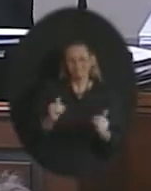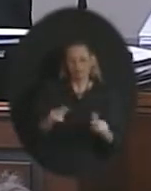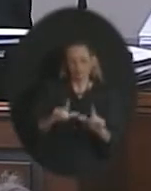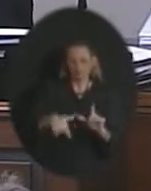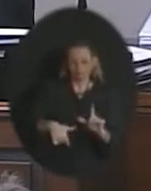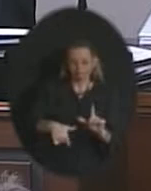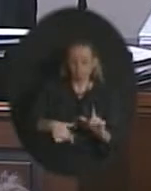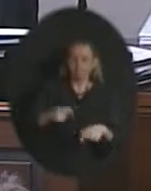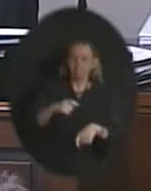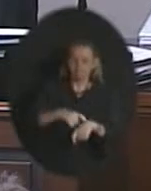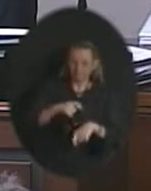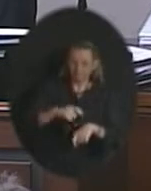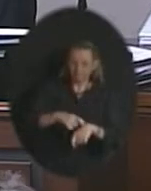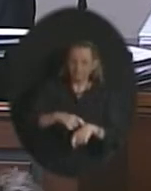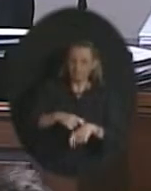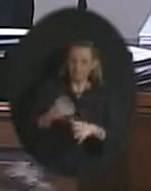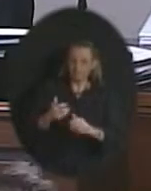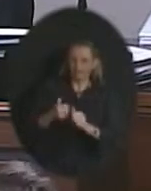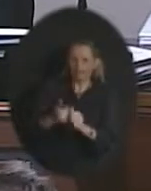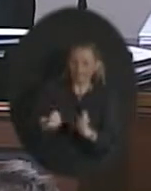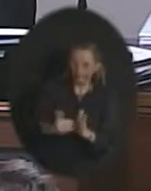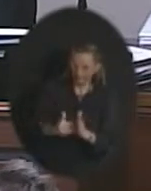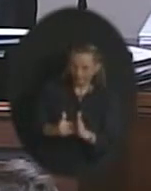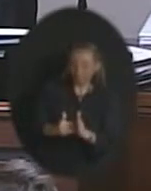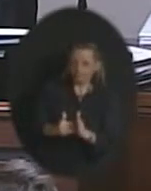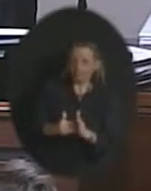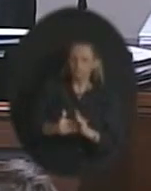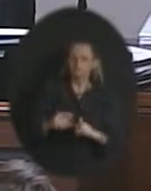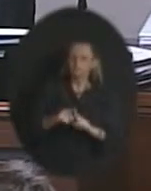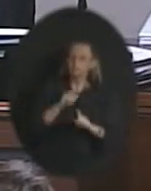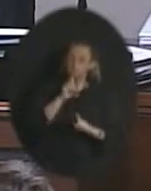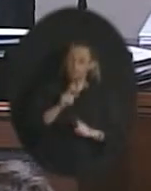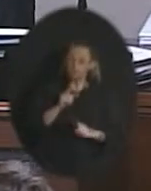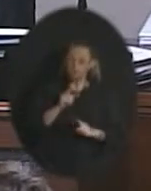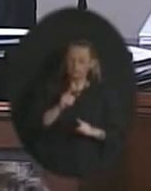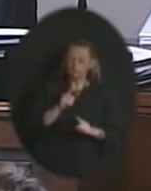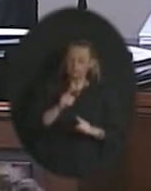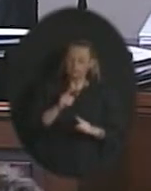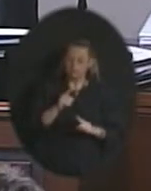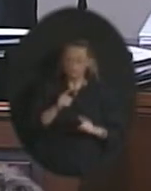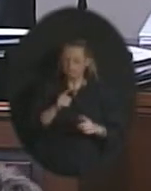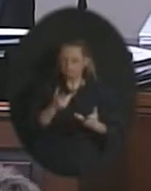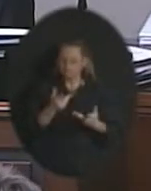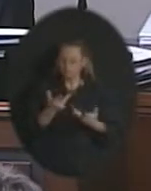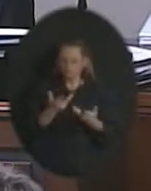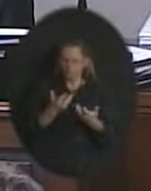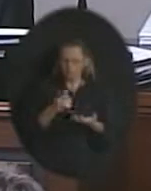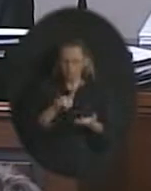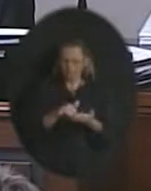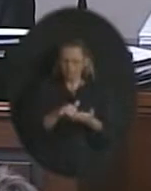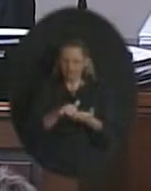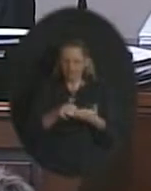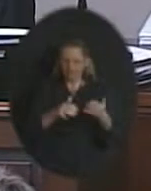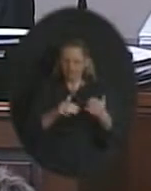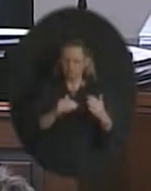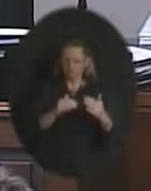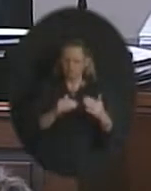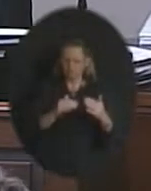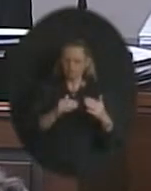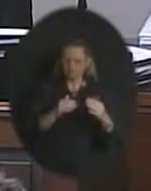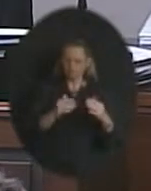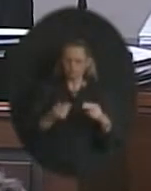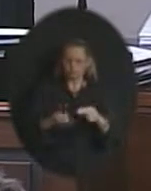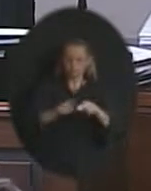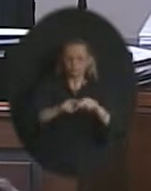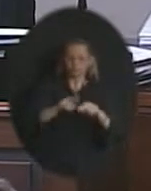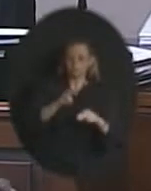now it's time to kind of get back caught up a little bit. But in reality, what we're looking at is moving that to a $400,000 per